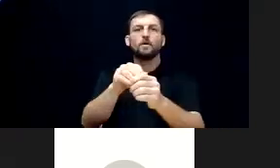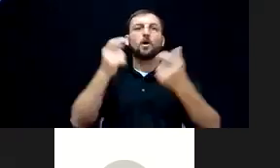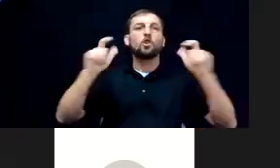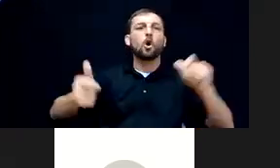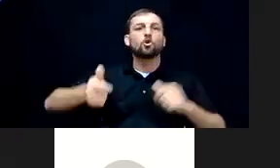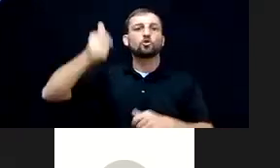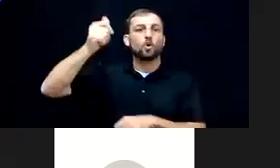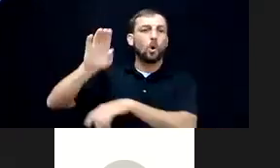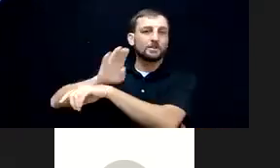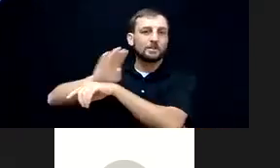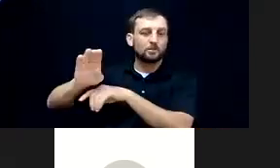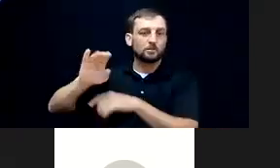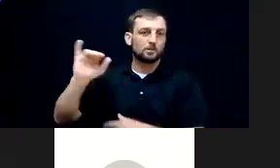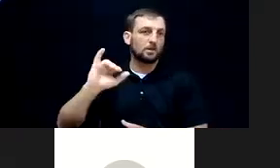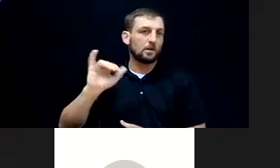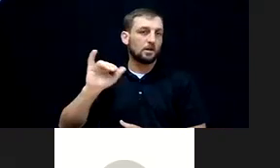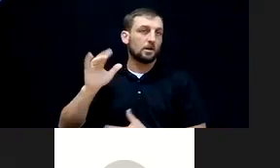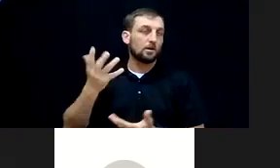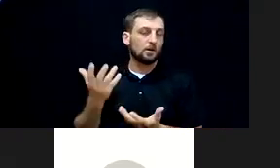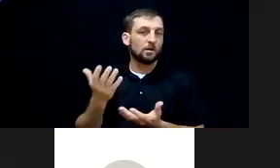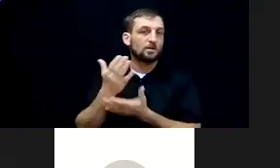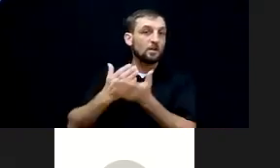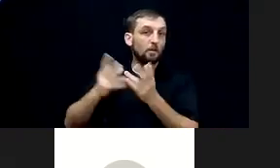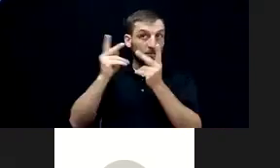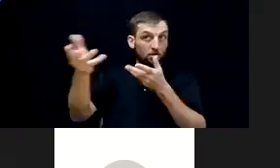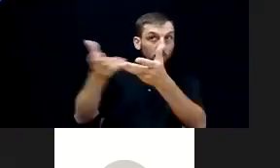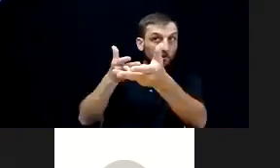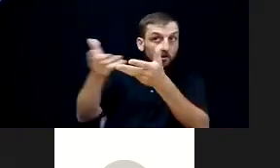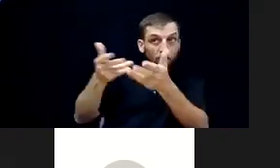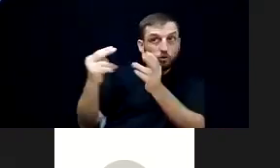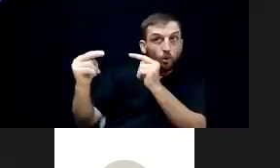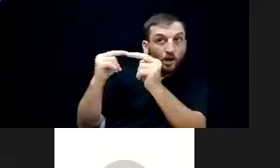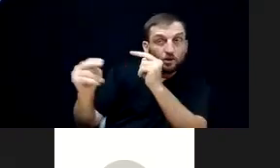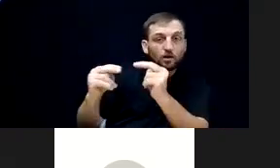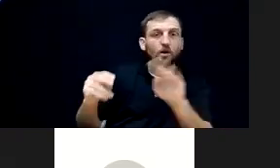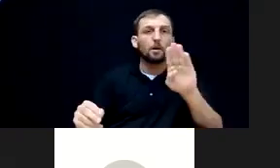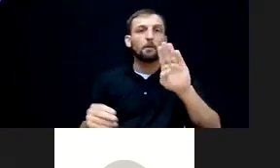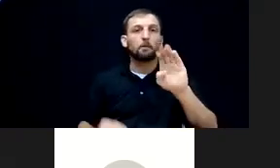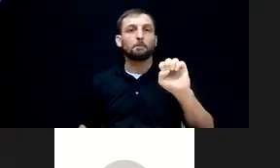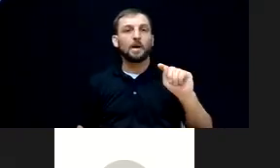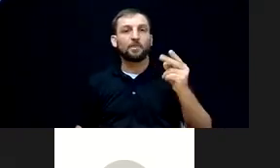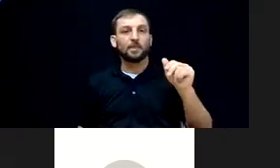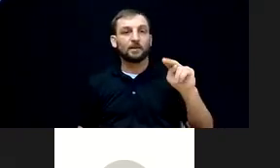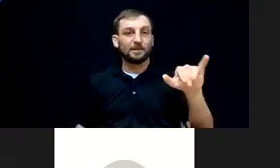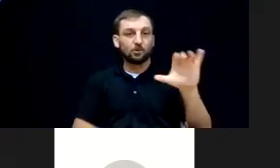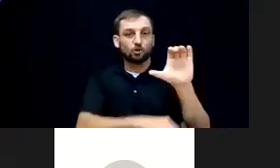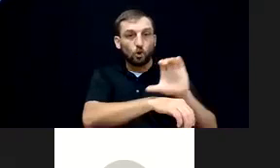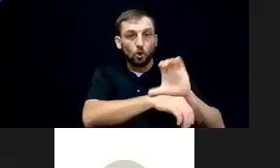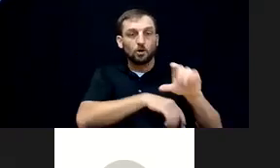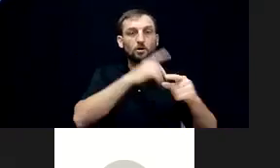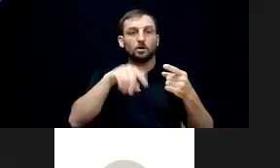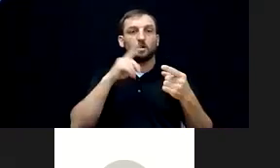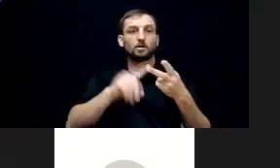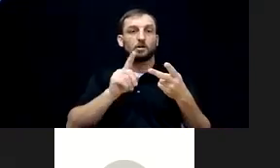of the people that we have been in negotiations with are places like Bethany Church, Our Lady of the Lake Regional Medical